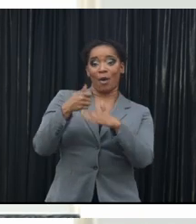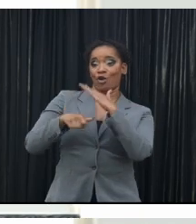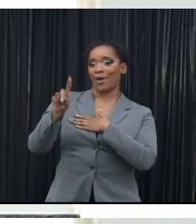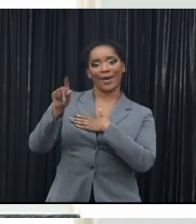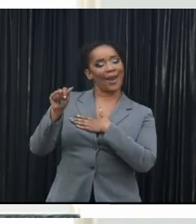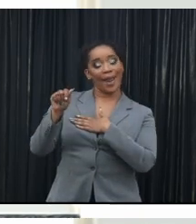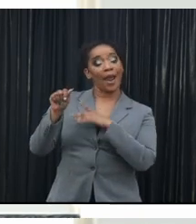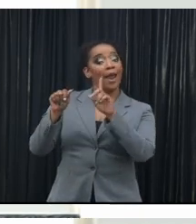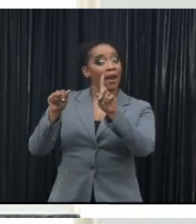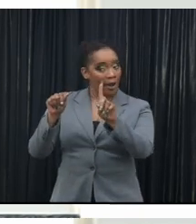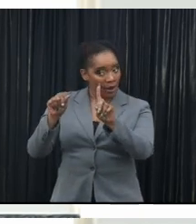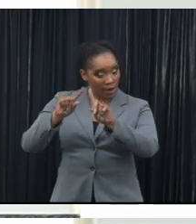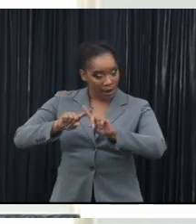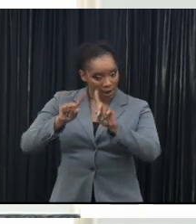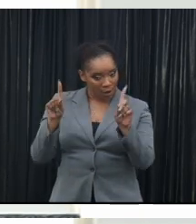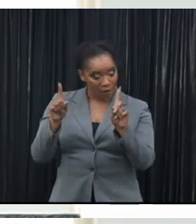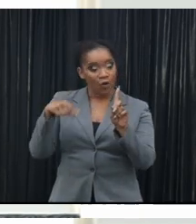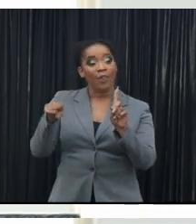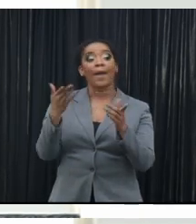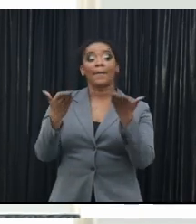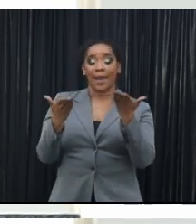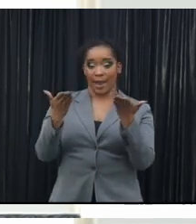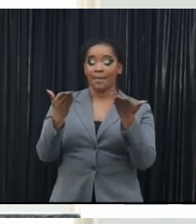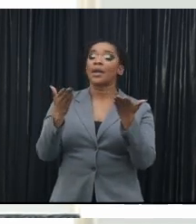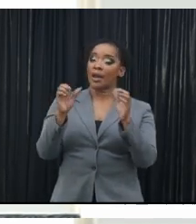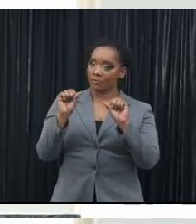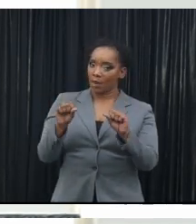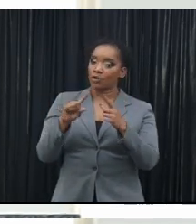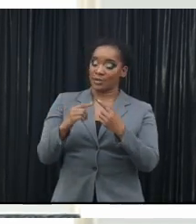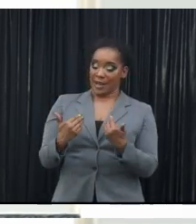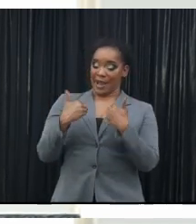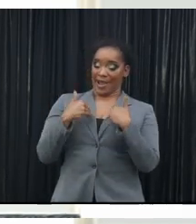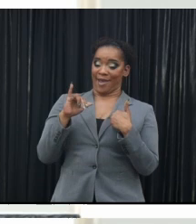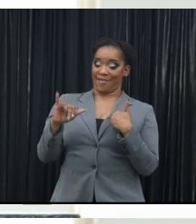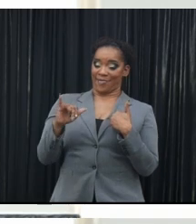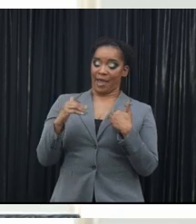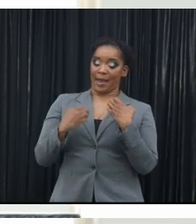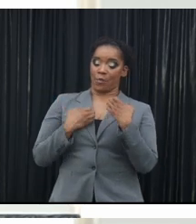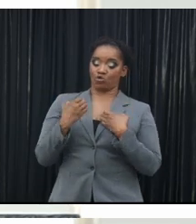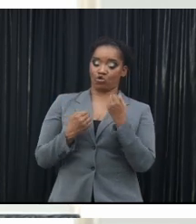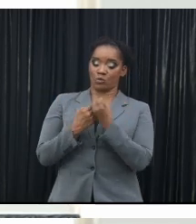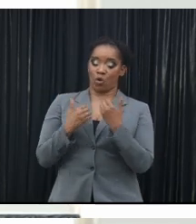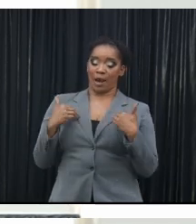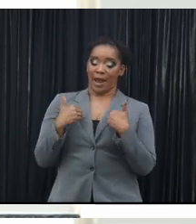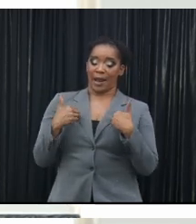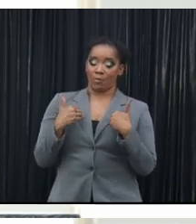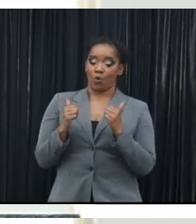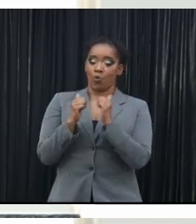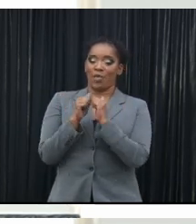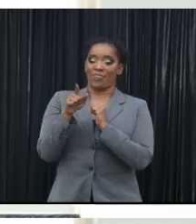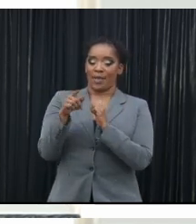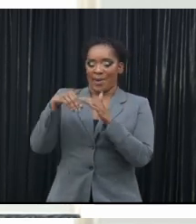ADA. However, they may be entitled to have that emotional support animal with them in